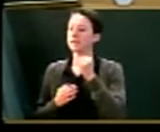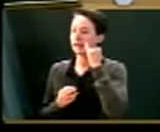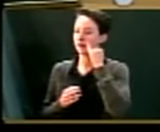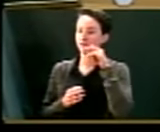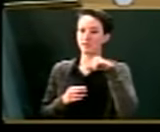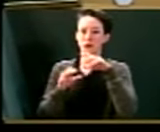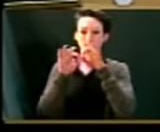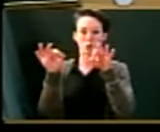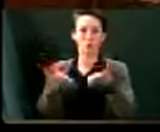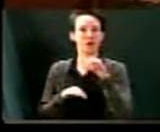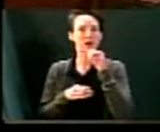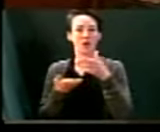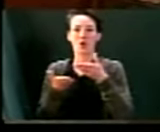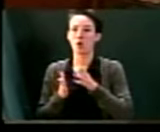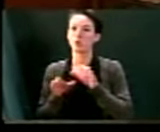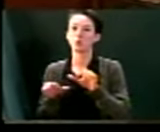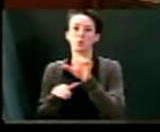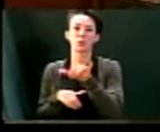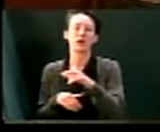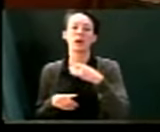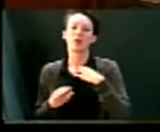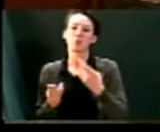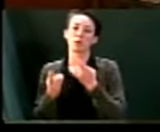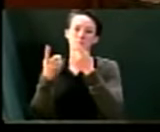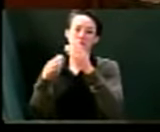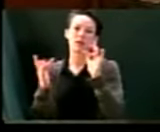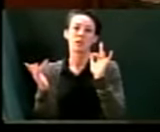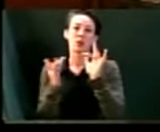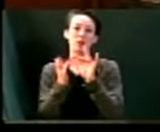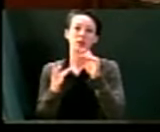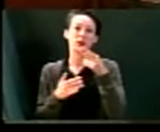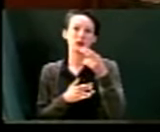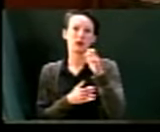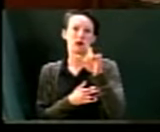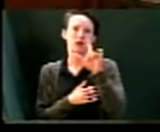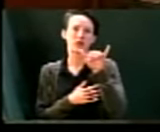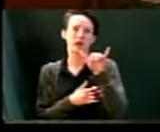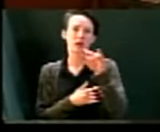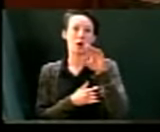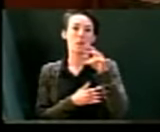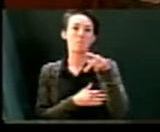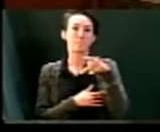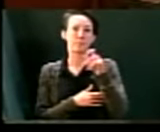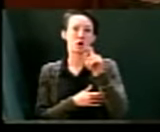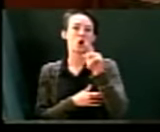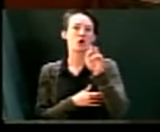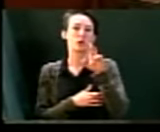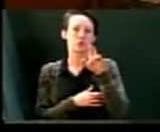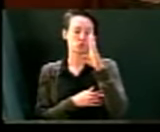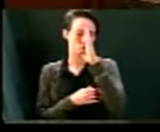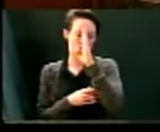form doesn't allow you to do that, I would recommend that they contact Keeley Potter directly via email